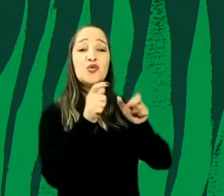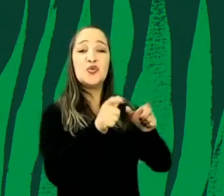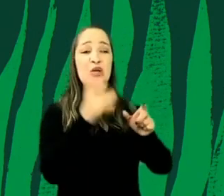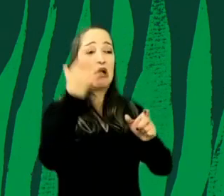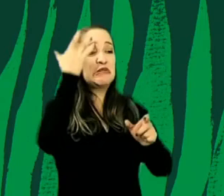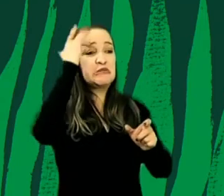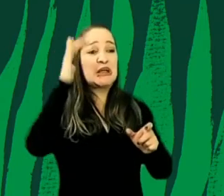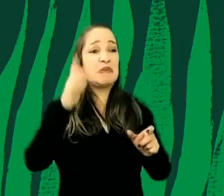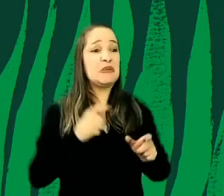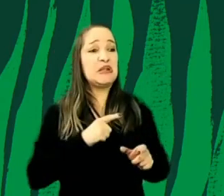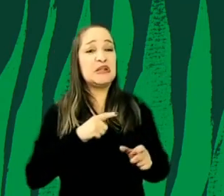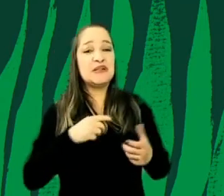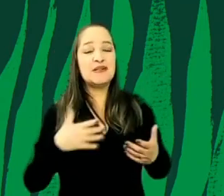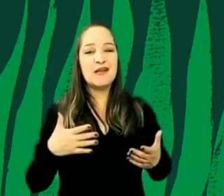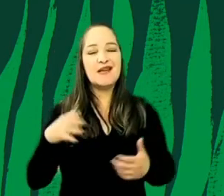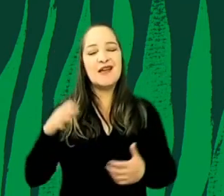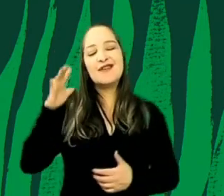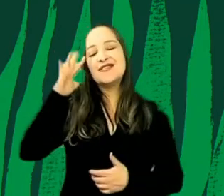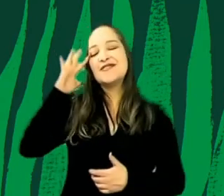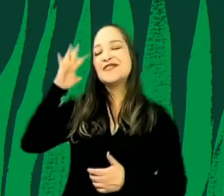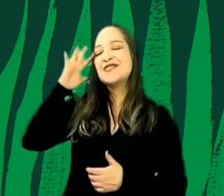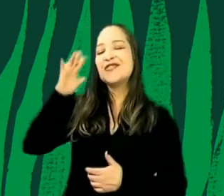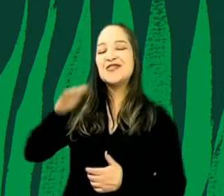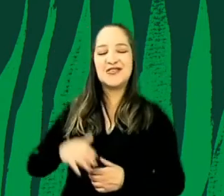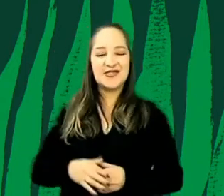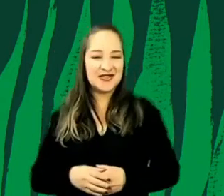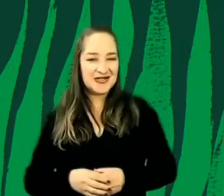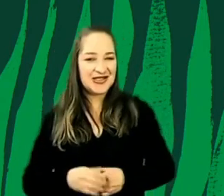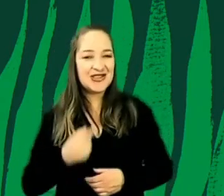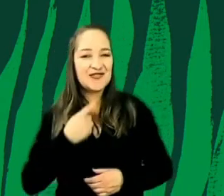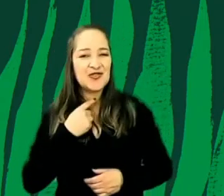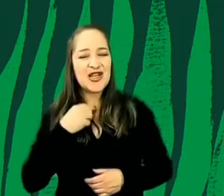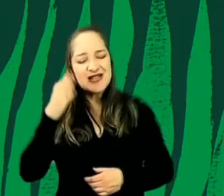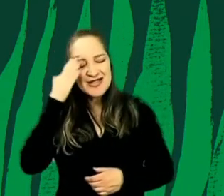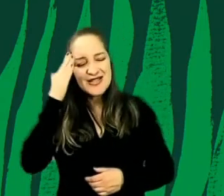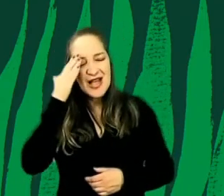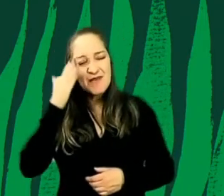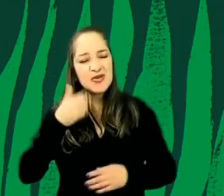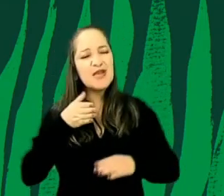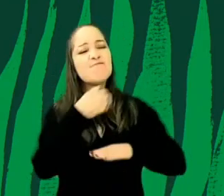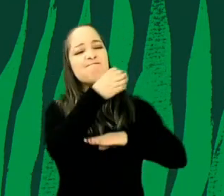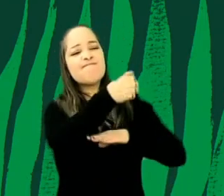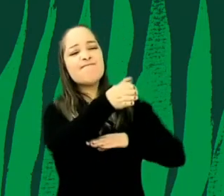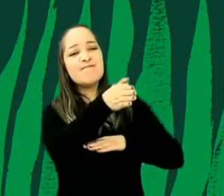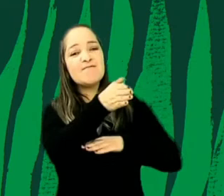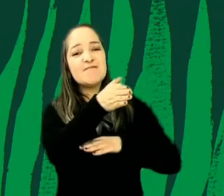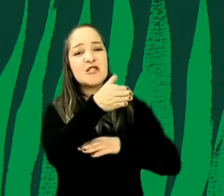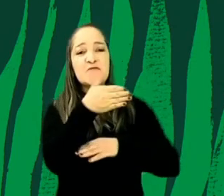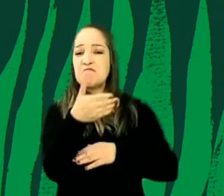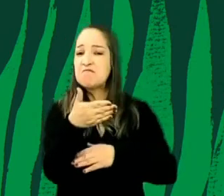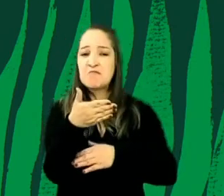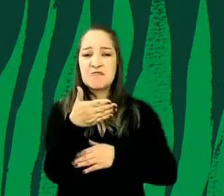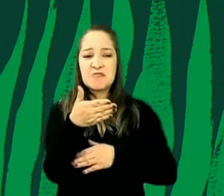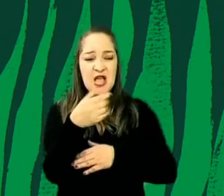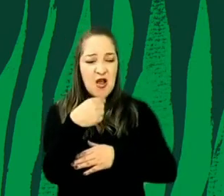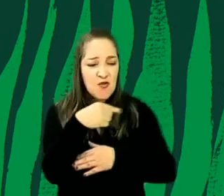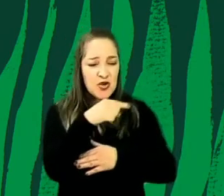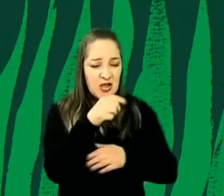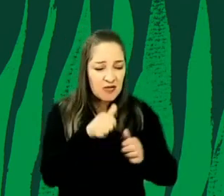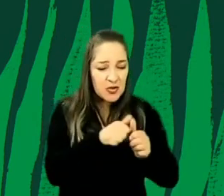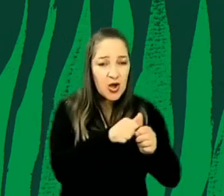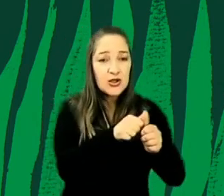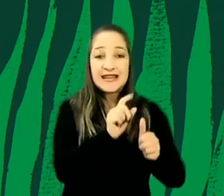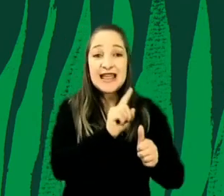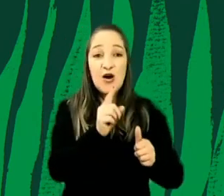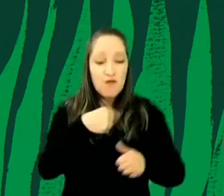had gone somewhere. Somebody, you know, had taken us. Where were we? We have to figure out a way to get back together. So I feel